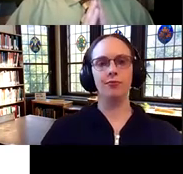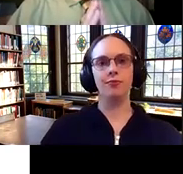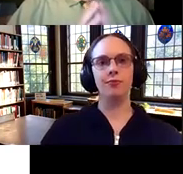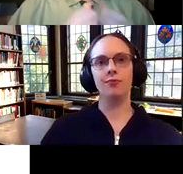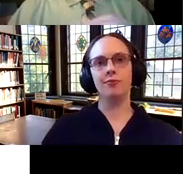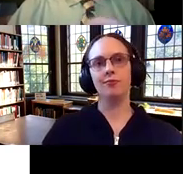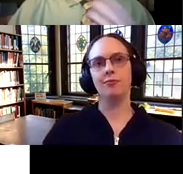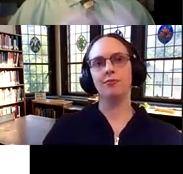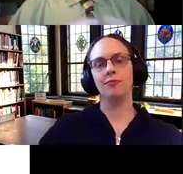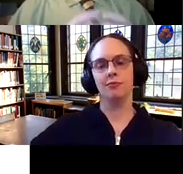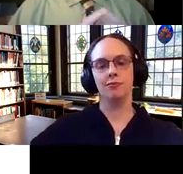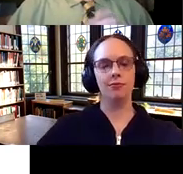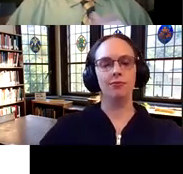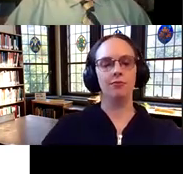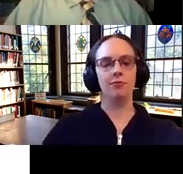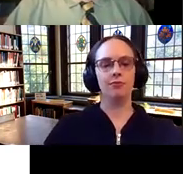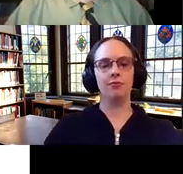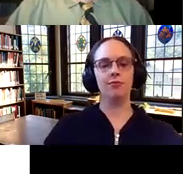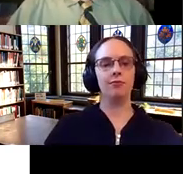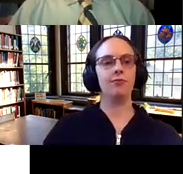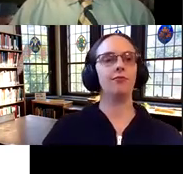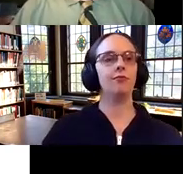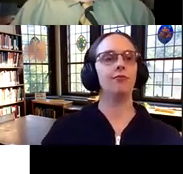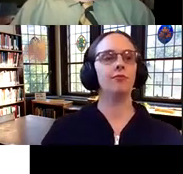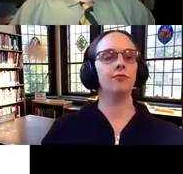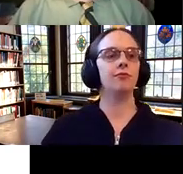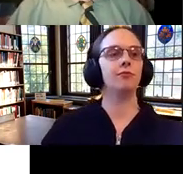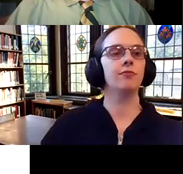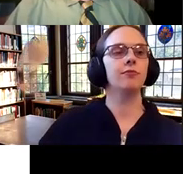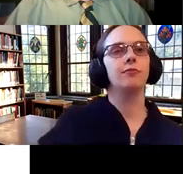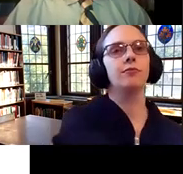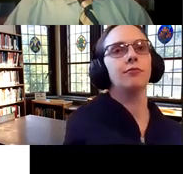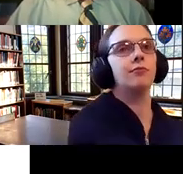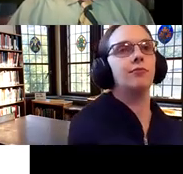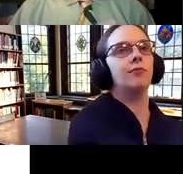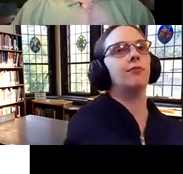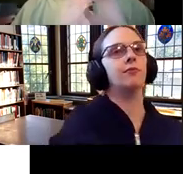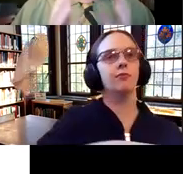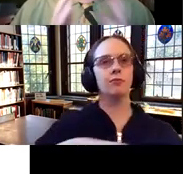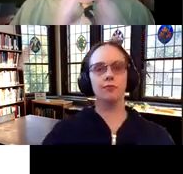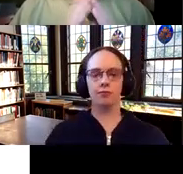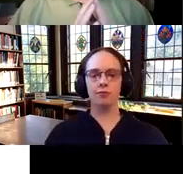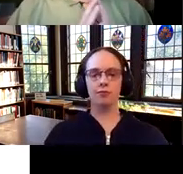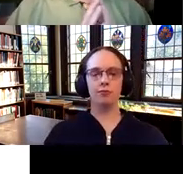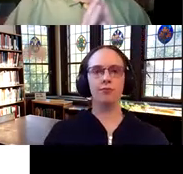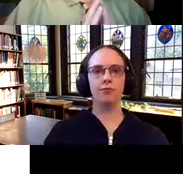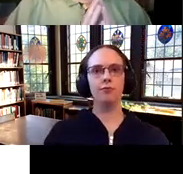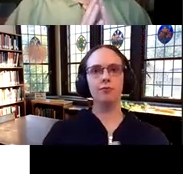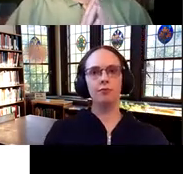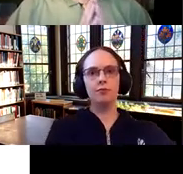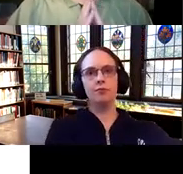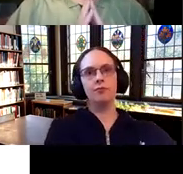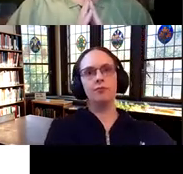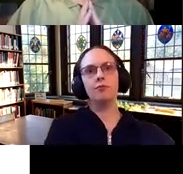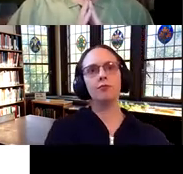American story, this assumption that college should be a community, and those students